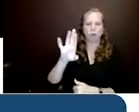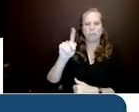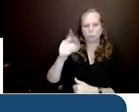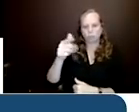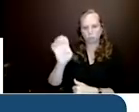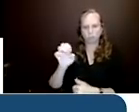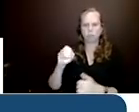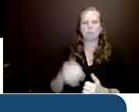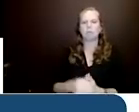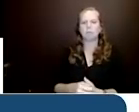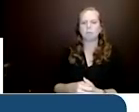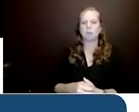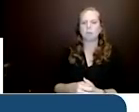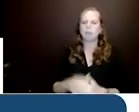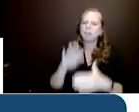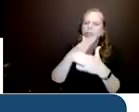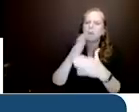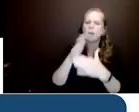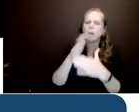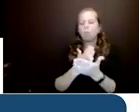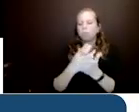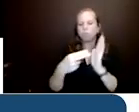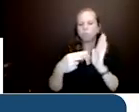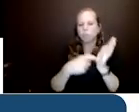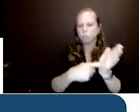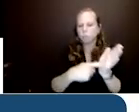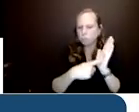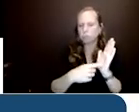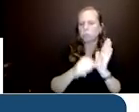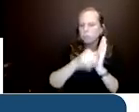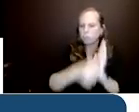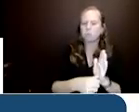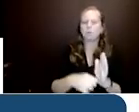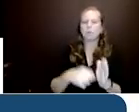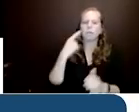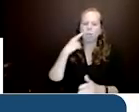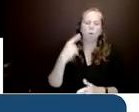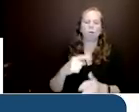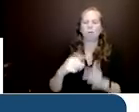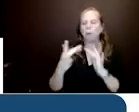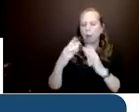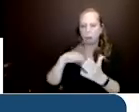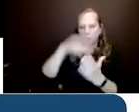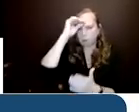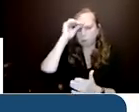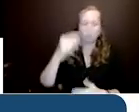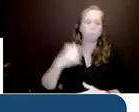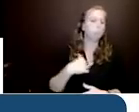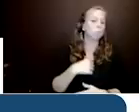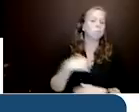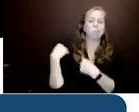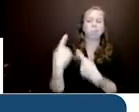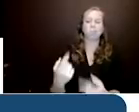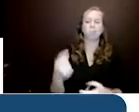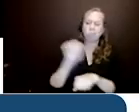you to share some of the highlights in relation to secondary virtual learning. We have been working hard